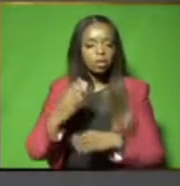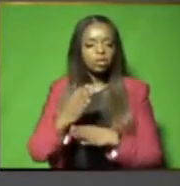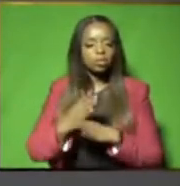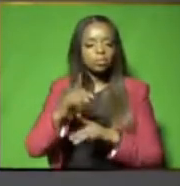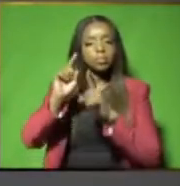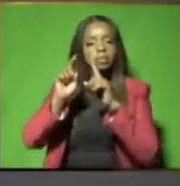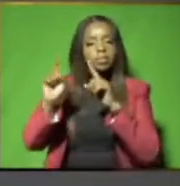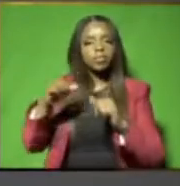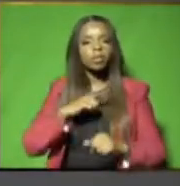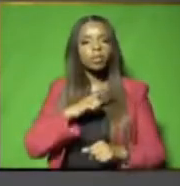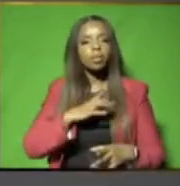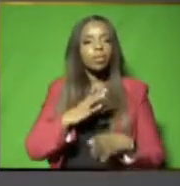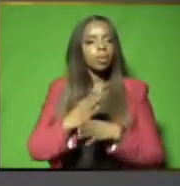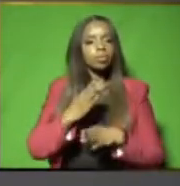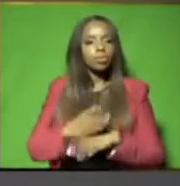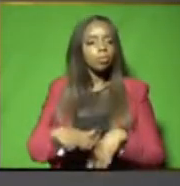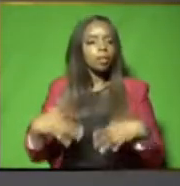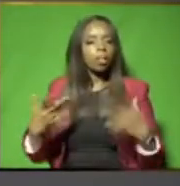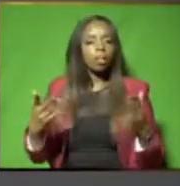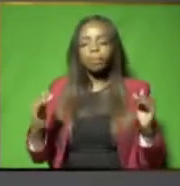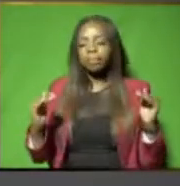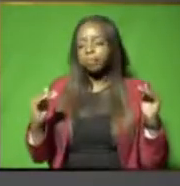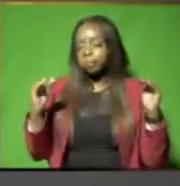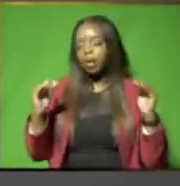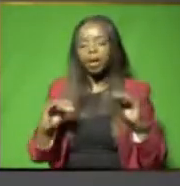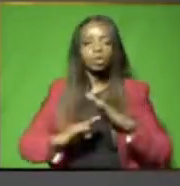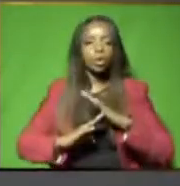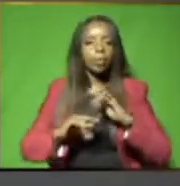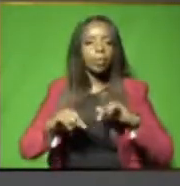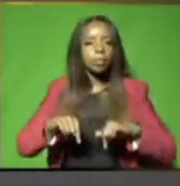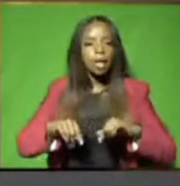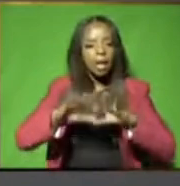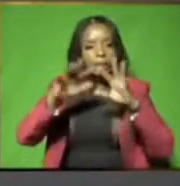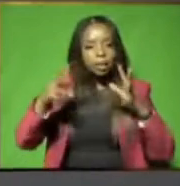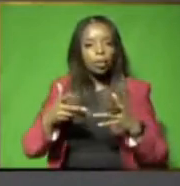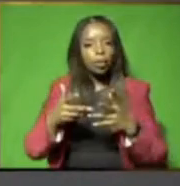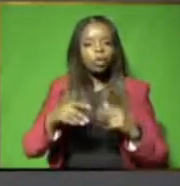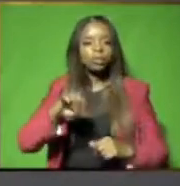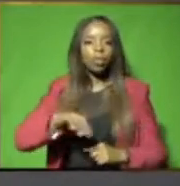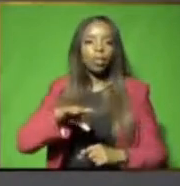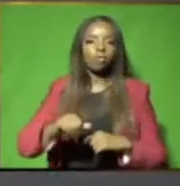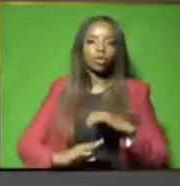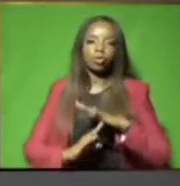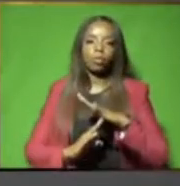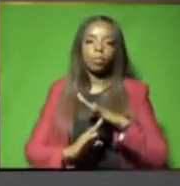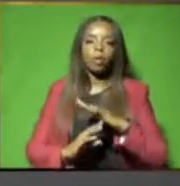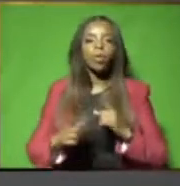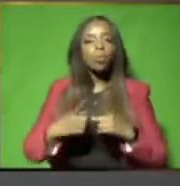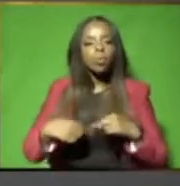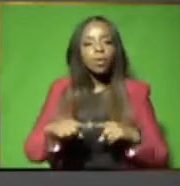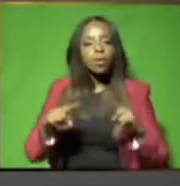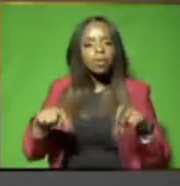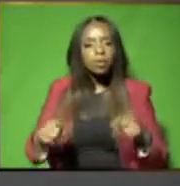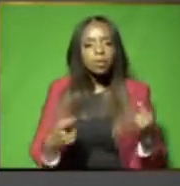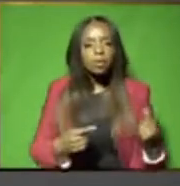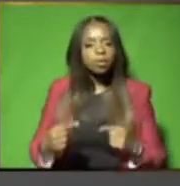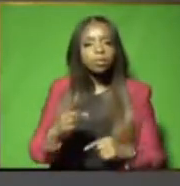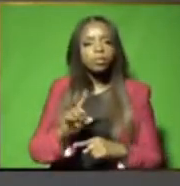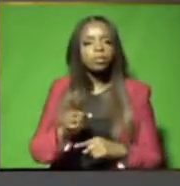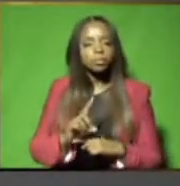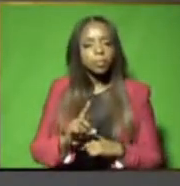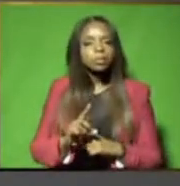highest unemployment rate and youth unemployment rates in the world. We must exploit our mineral resource base of some